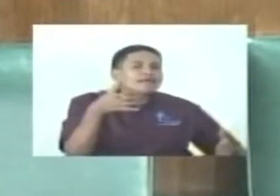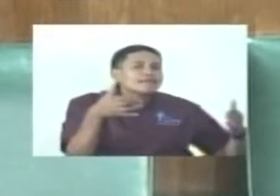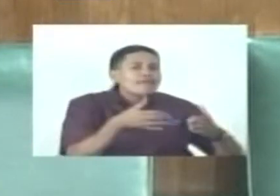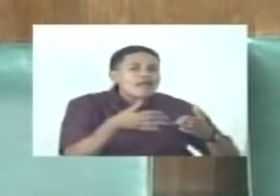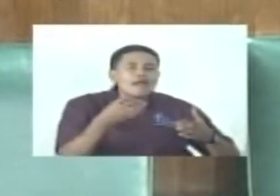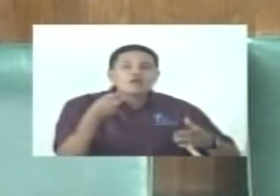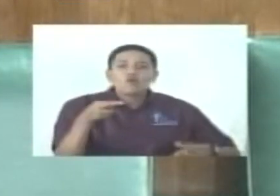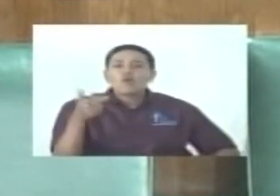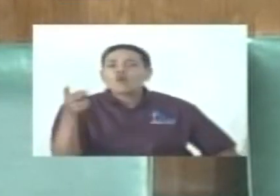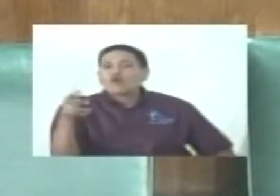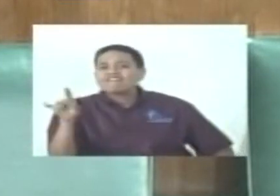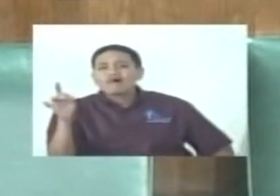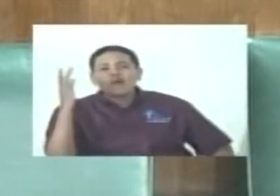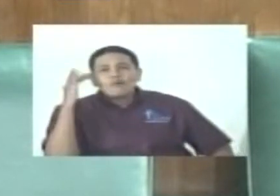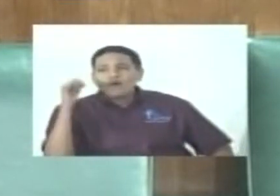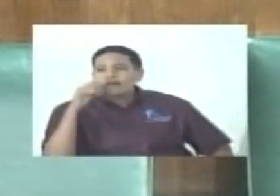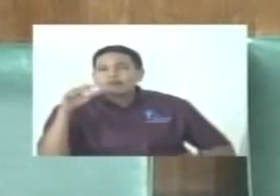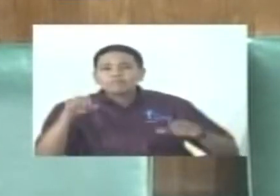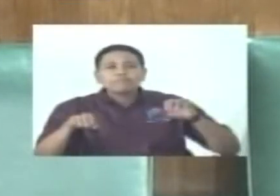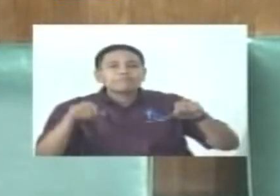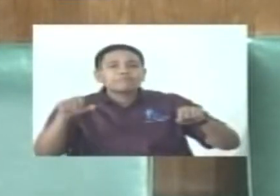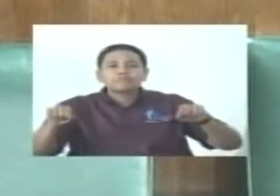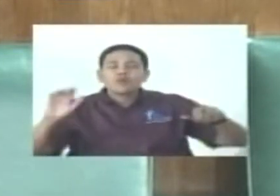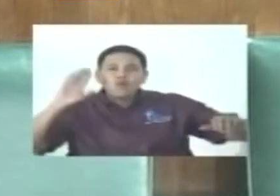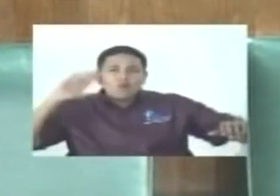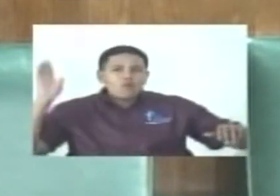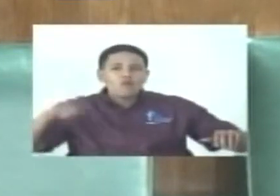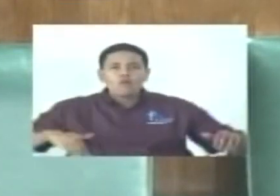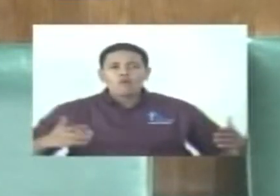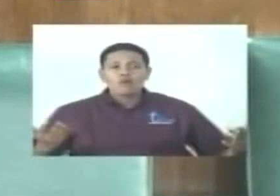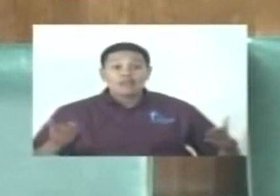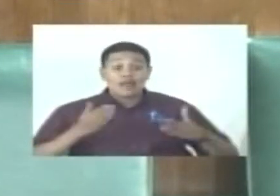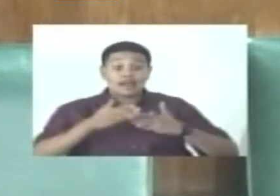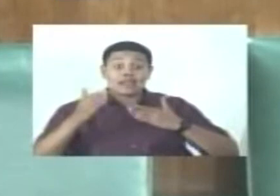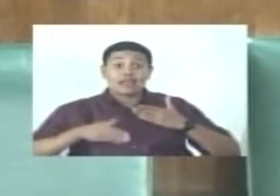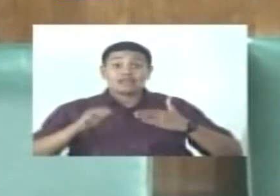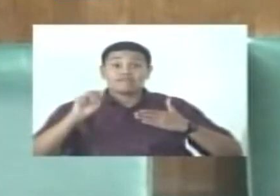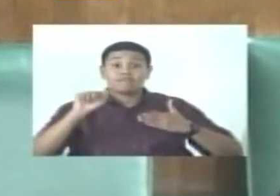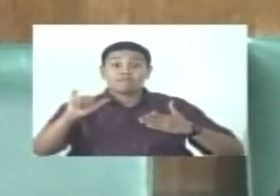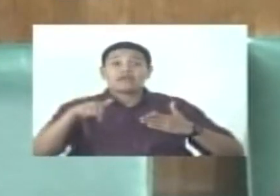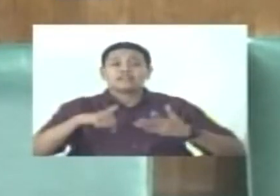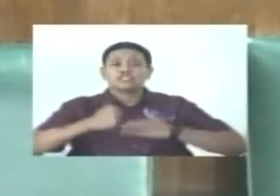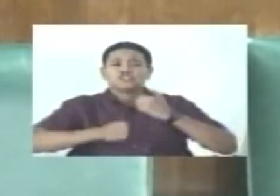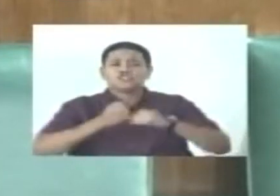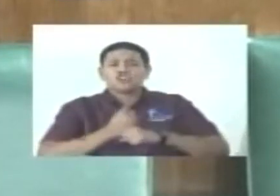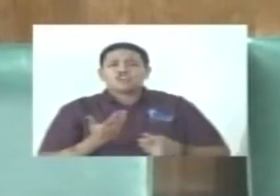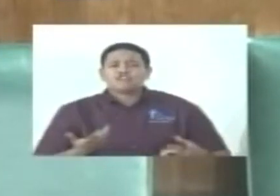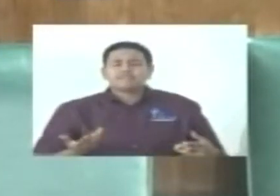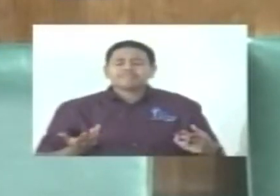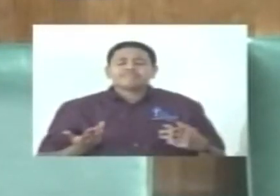Mr. President, at the end of May this year,